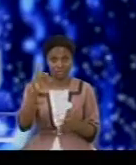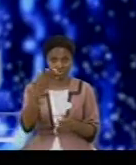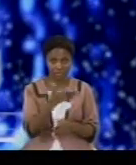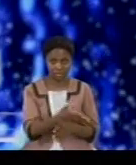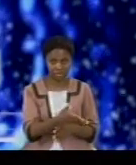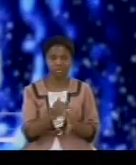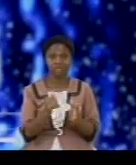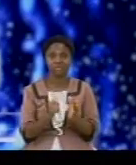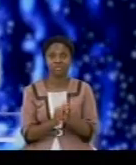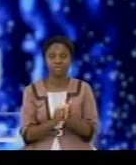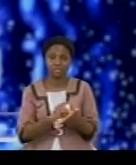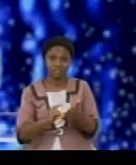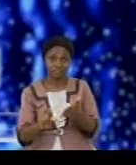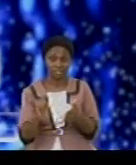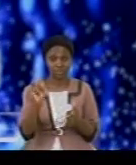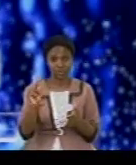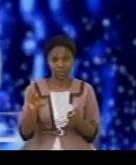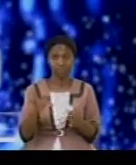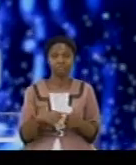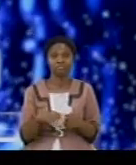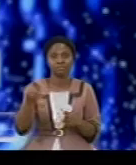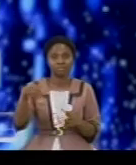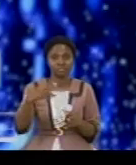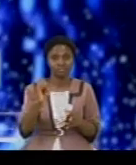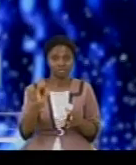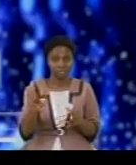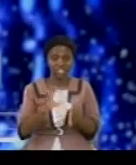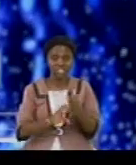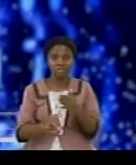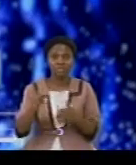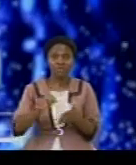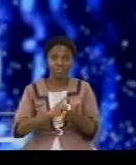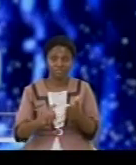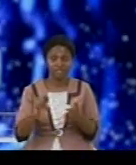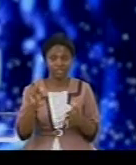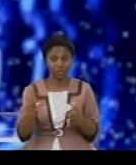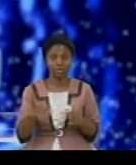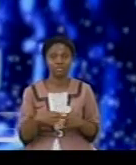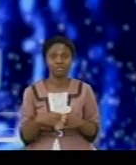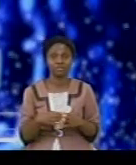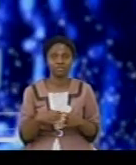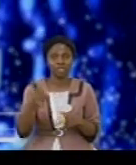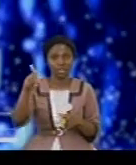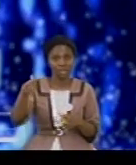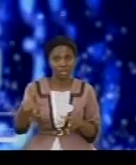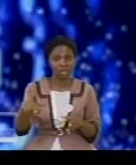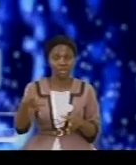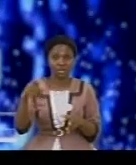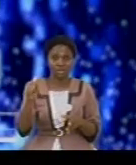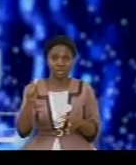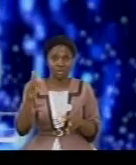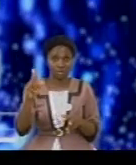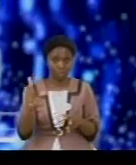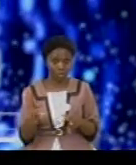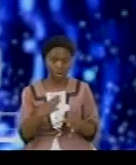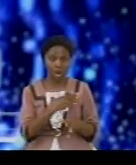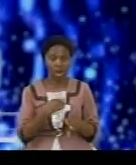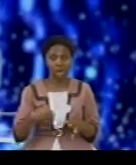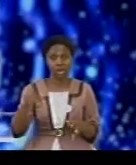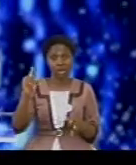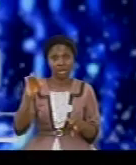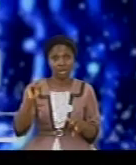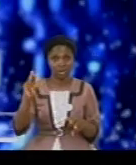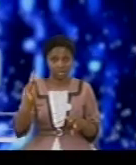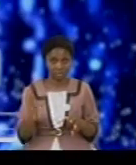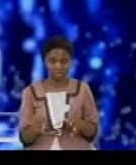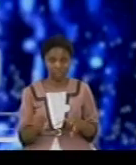in verse 1, Philippians chapter 1 from verse 1, Paul and Timotheus, the servants of Jesus